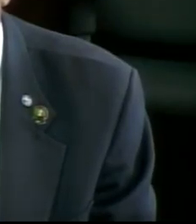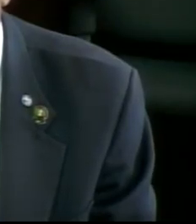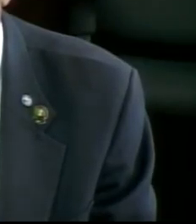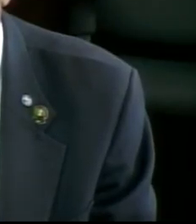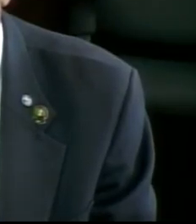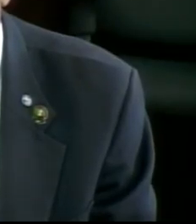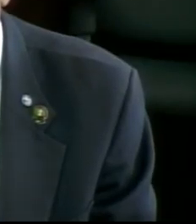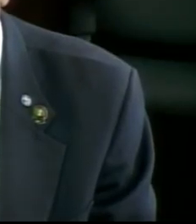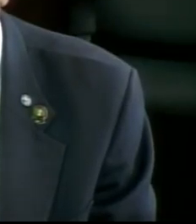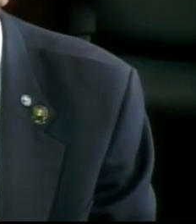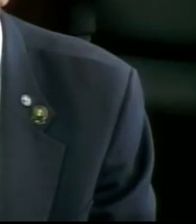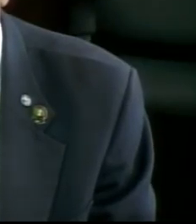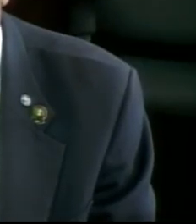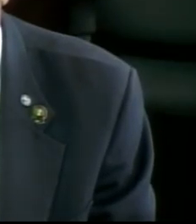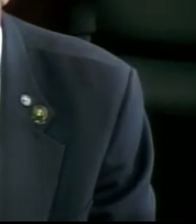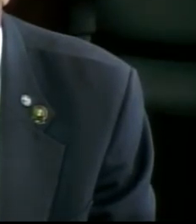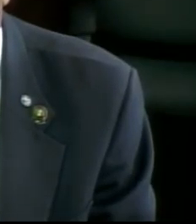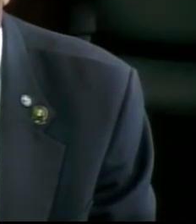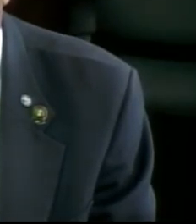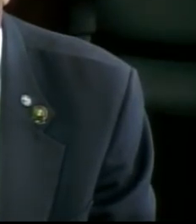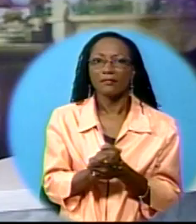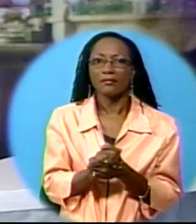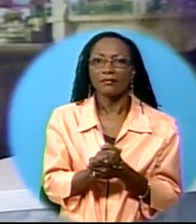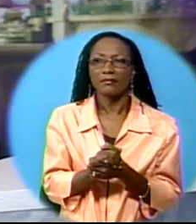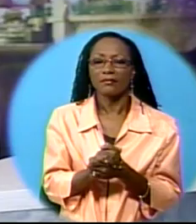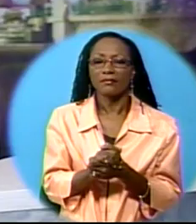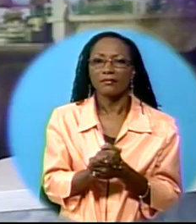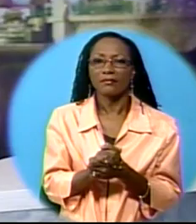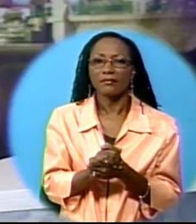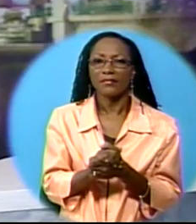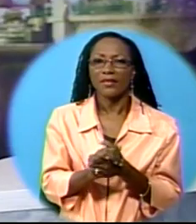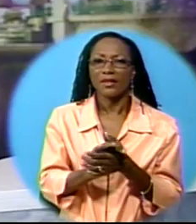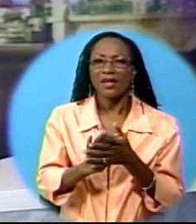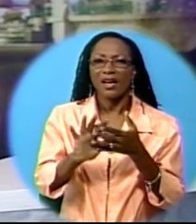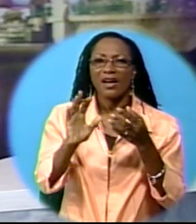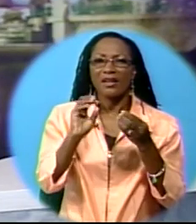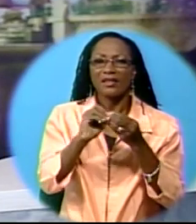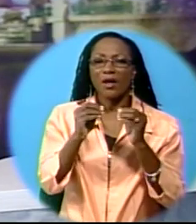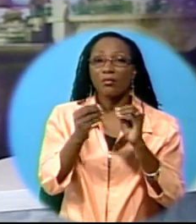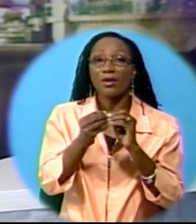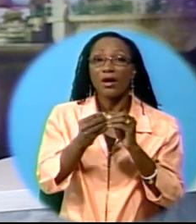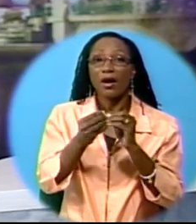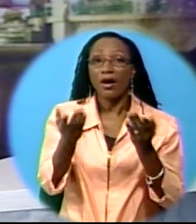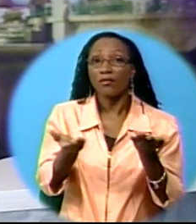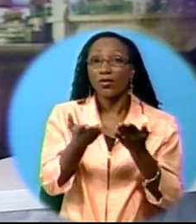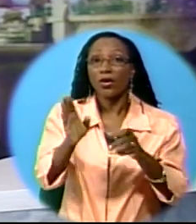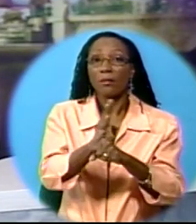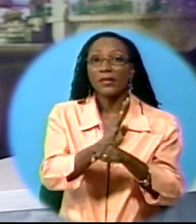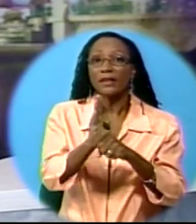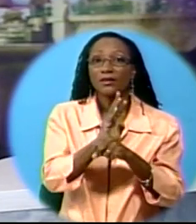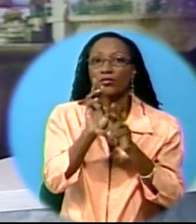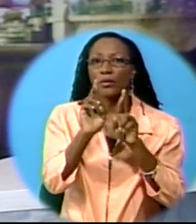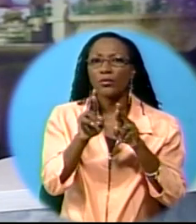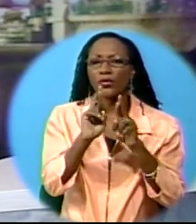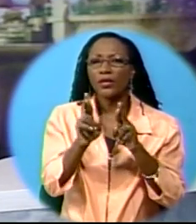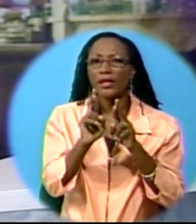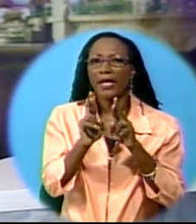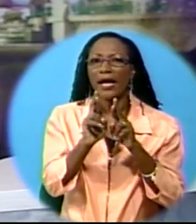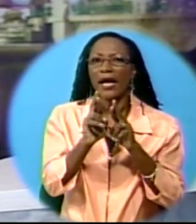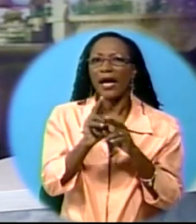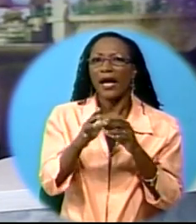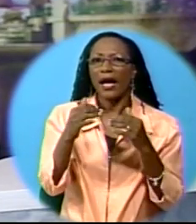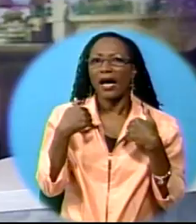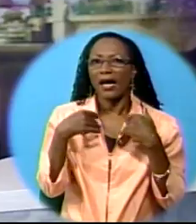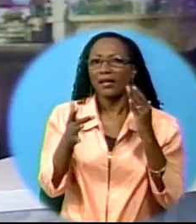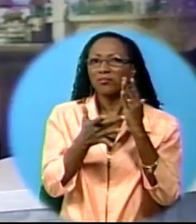or undesirable weather. A number of local businesses have reportedly been targets of cyber attacks